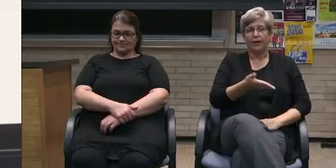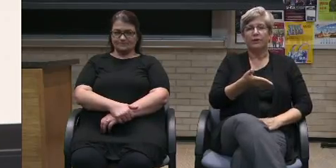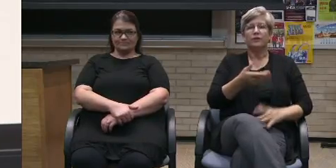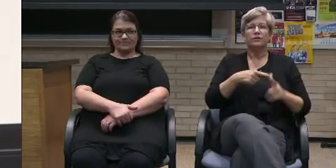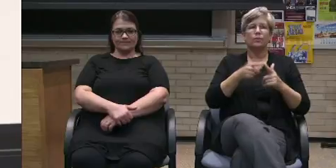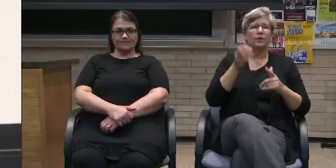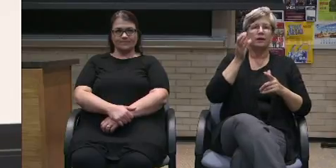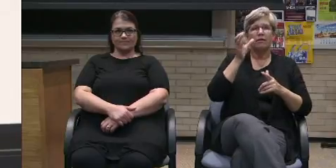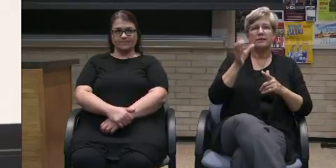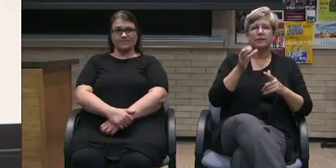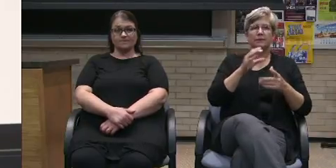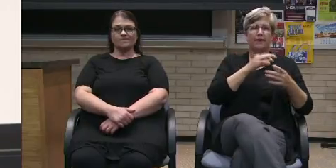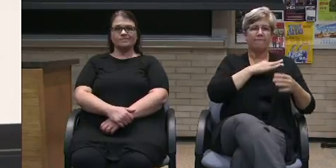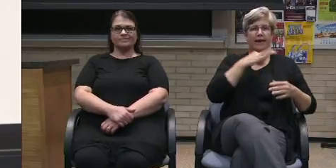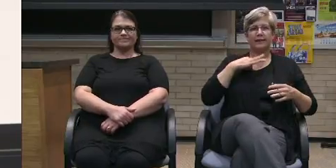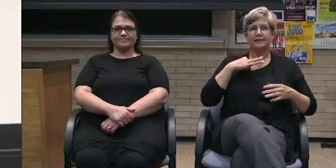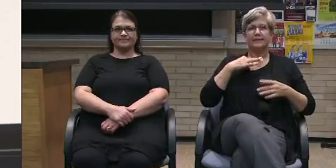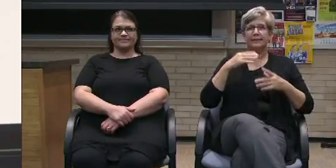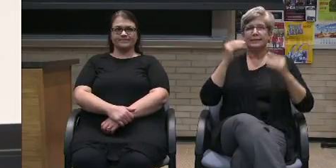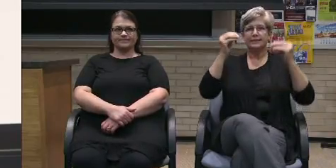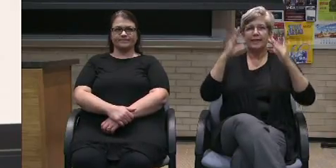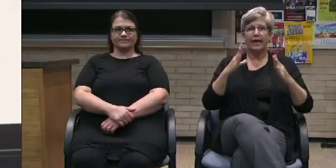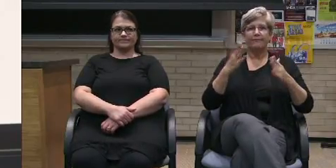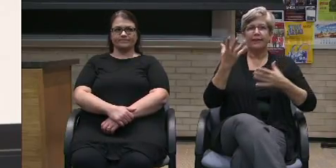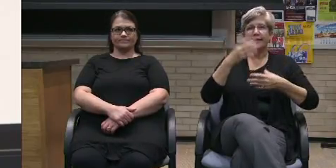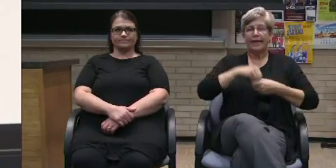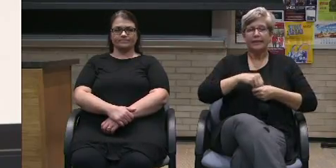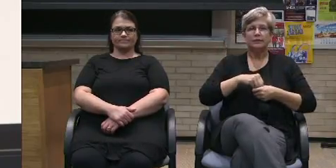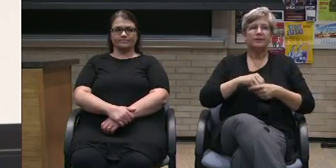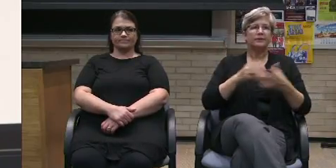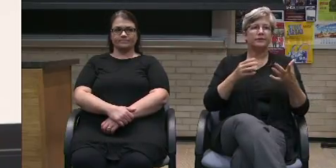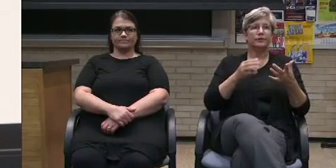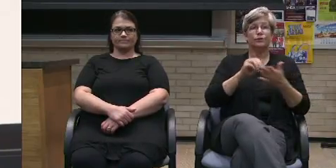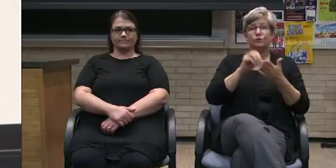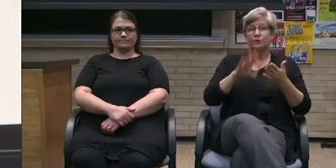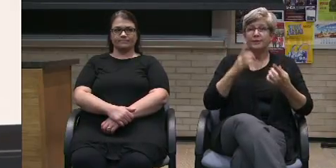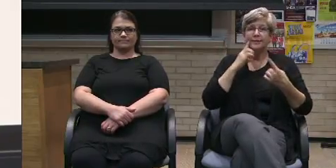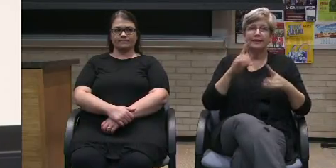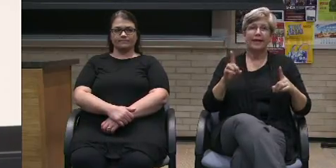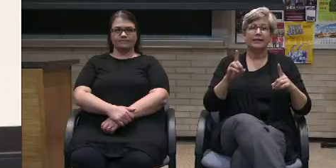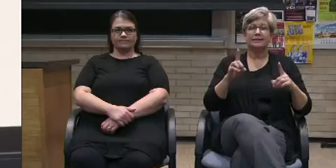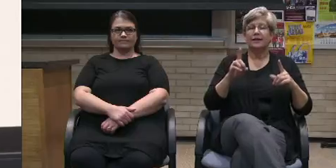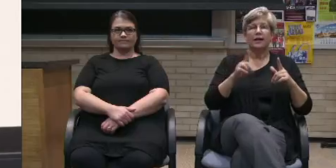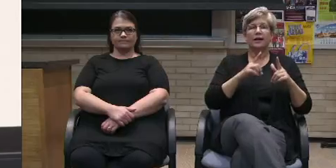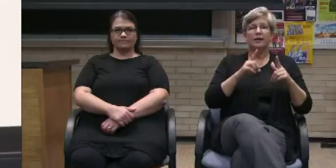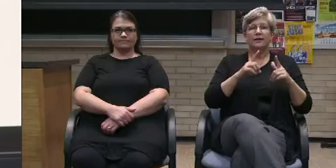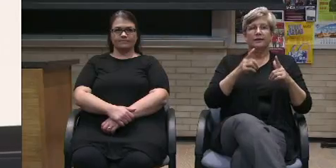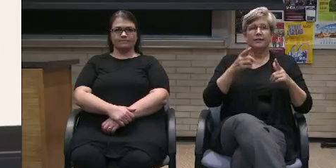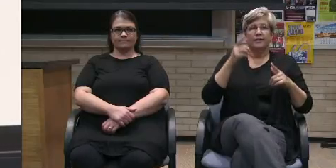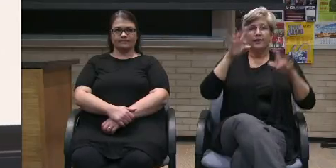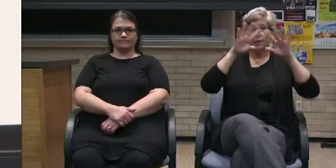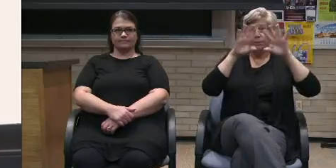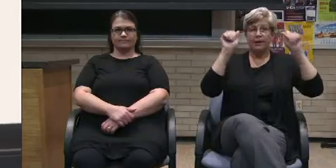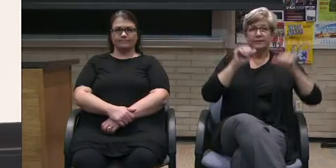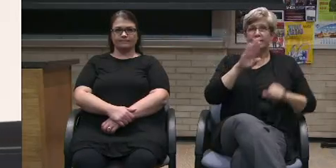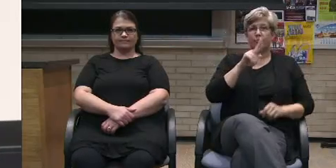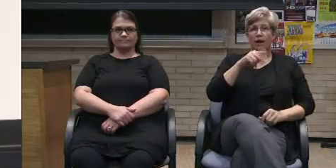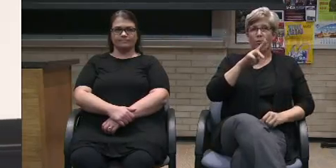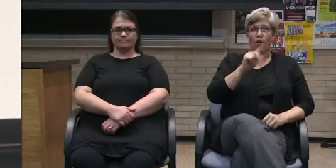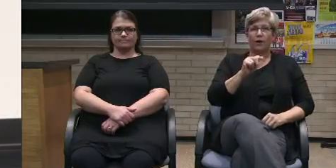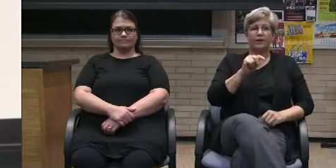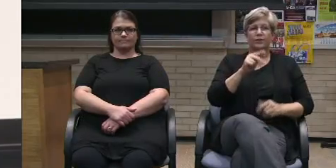faculty-staff engagement is George Koo, Student Success in College. Our president at Brockport had us all read the